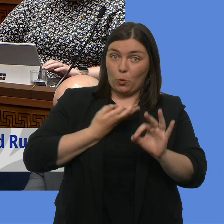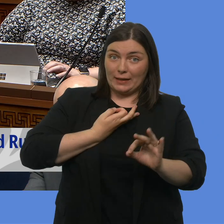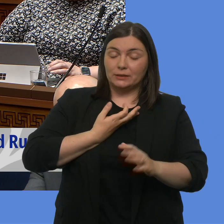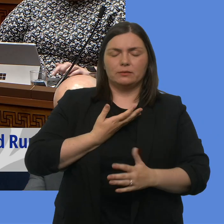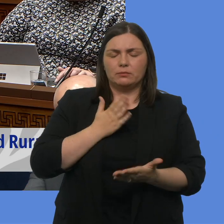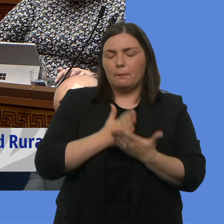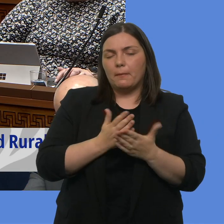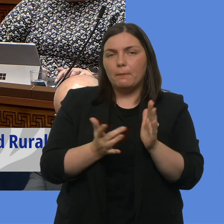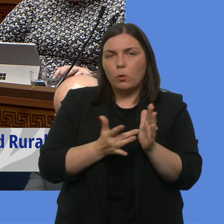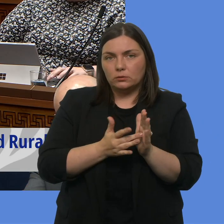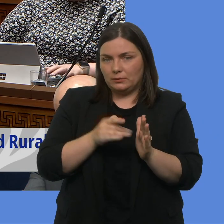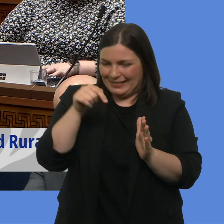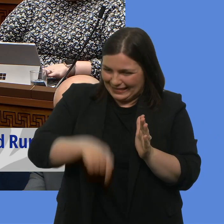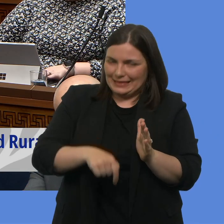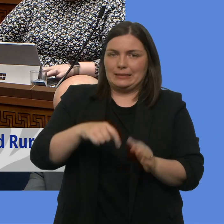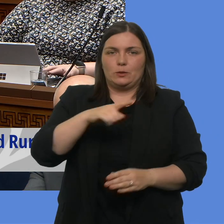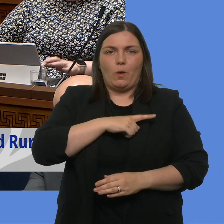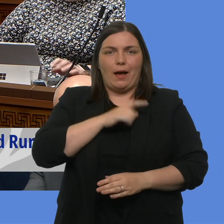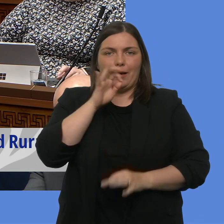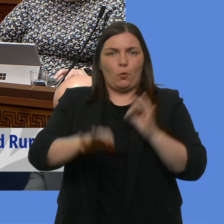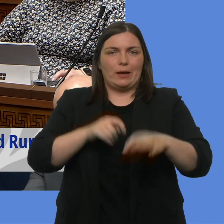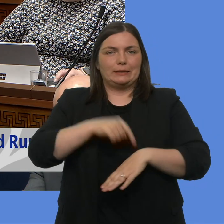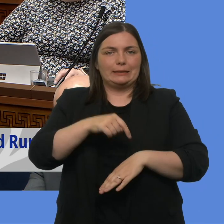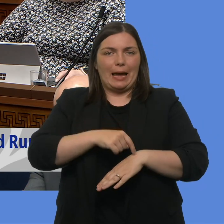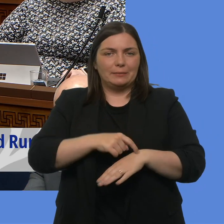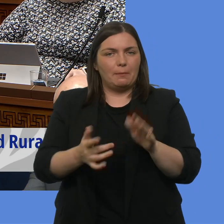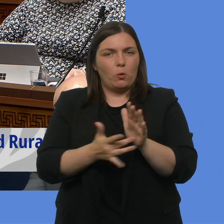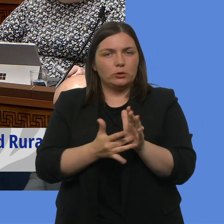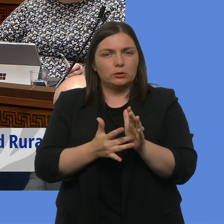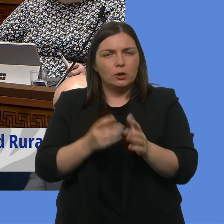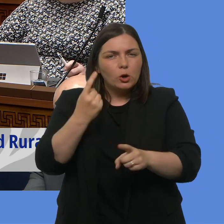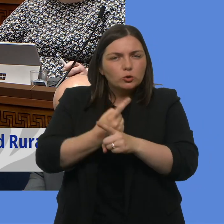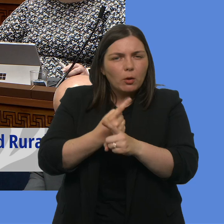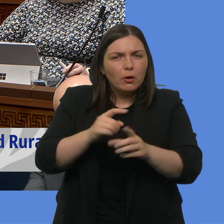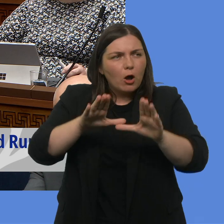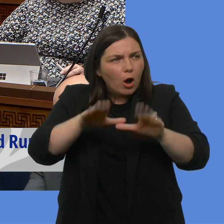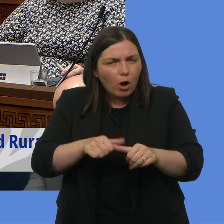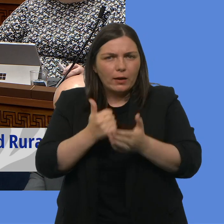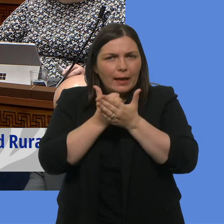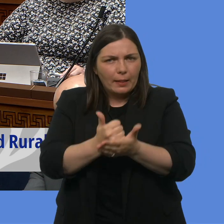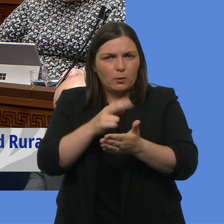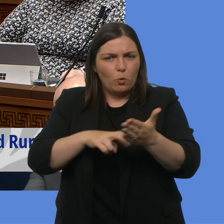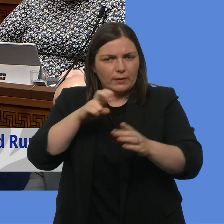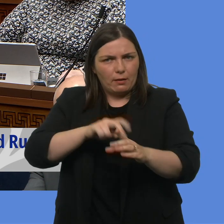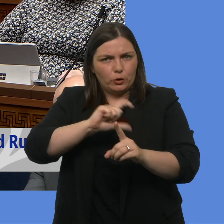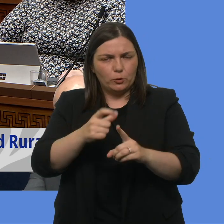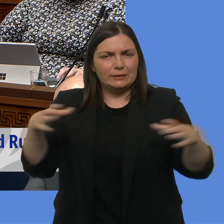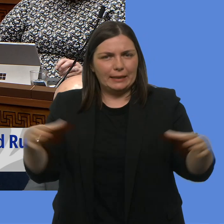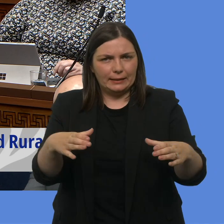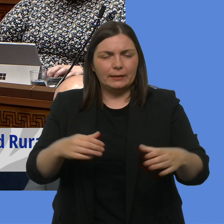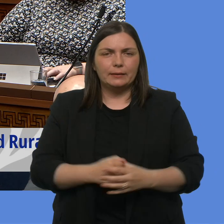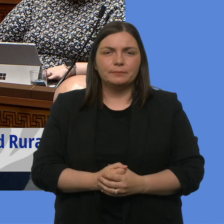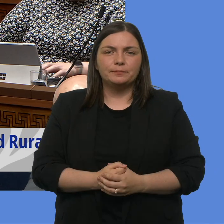what Question Time is about. It's about what affects people in Northern Ireland. And the limitation in terms of the £1 million